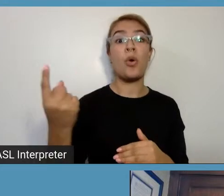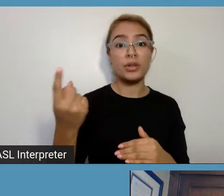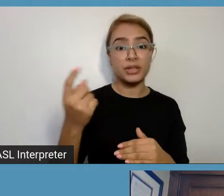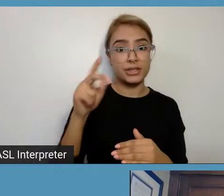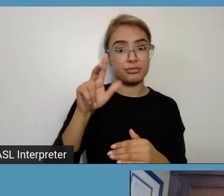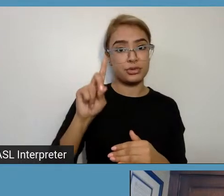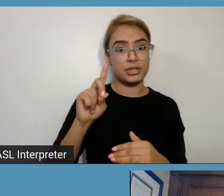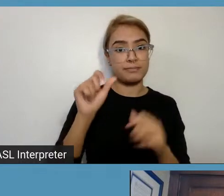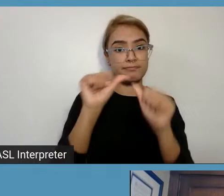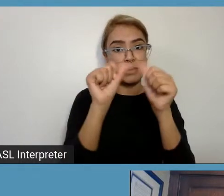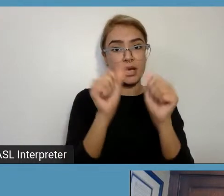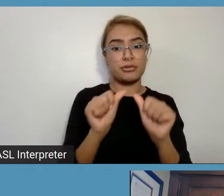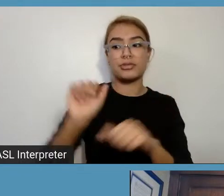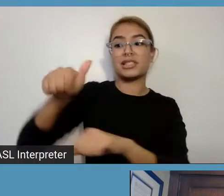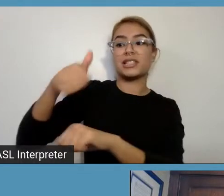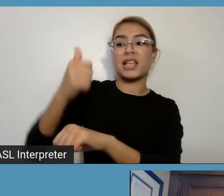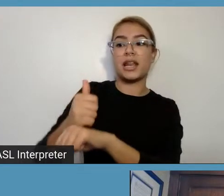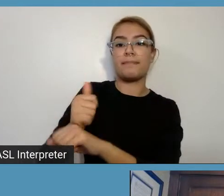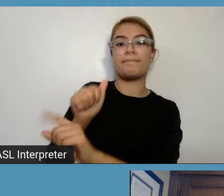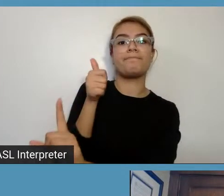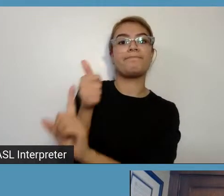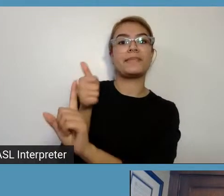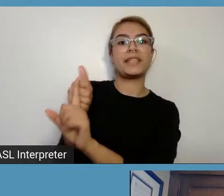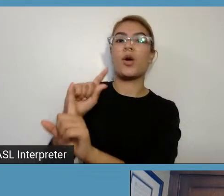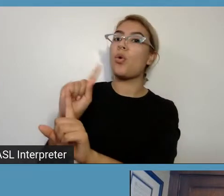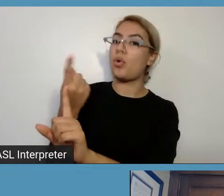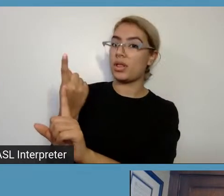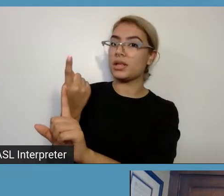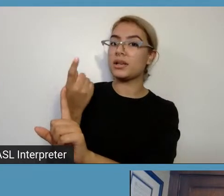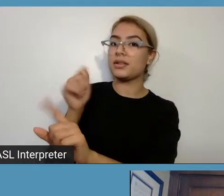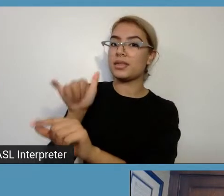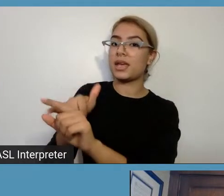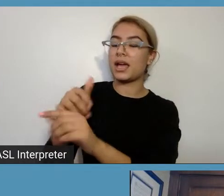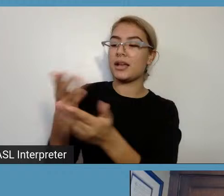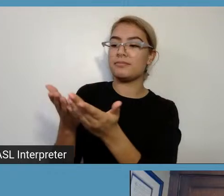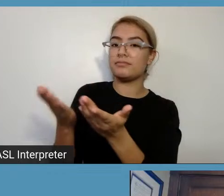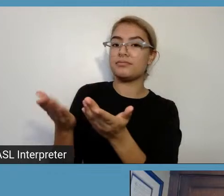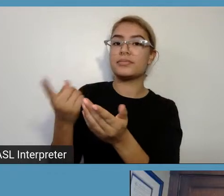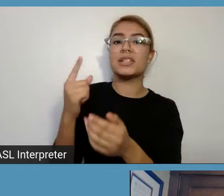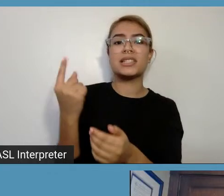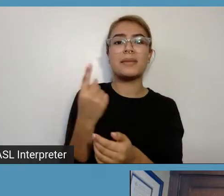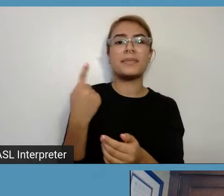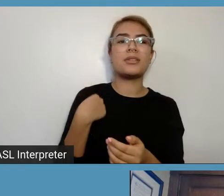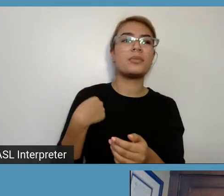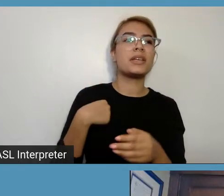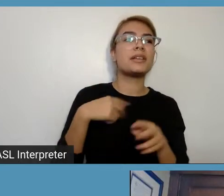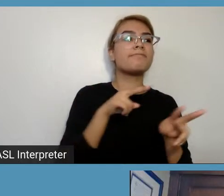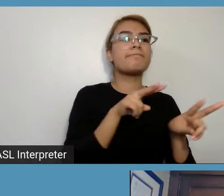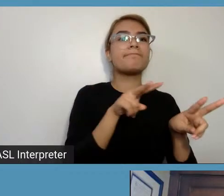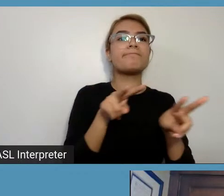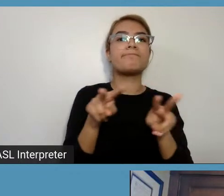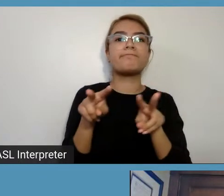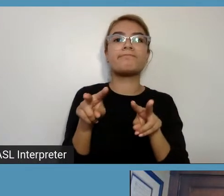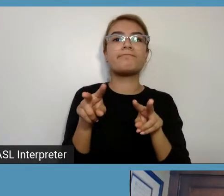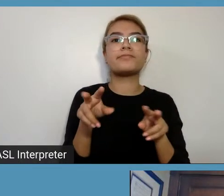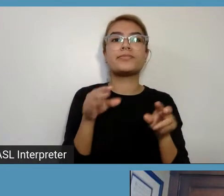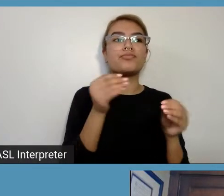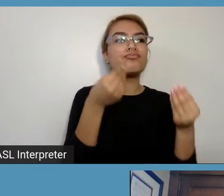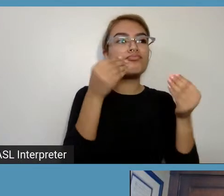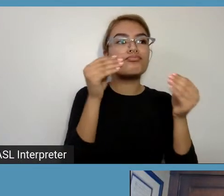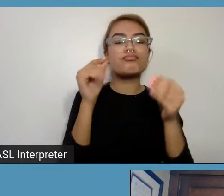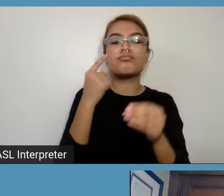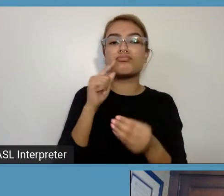like set up and dedicated to that station. Mhm. But it was something that we were able to go and shop around for grants for,